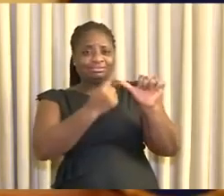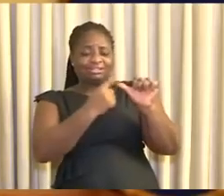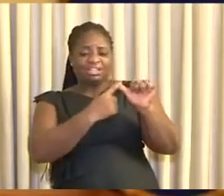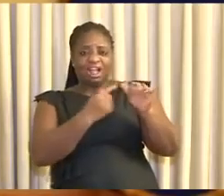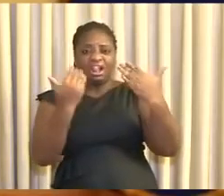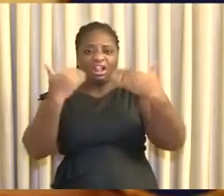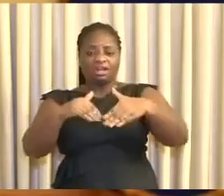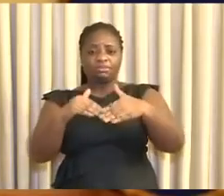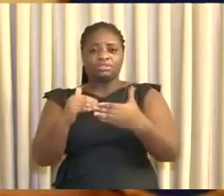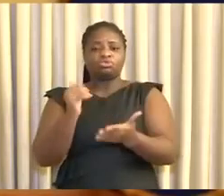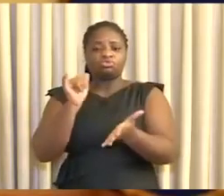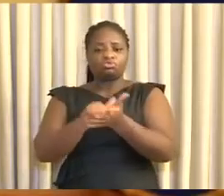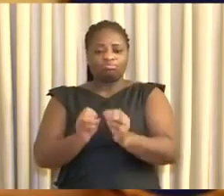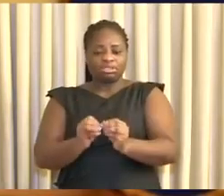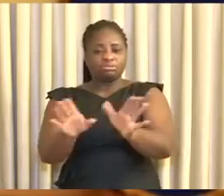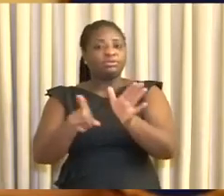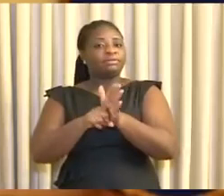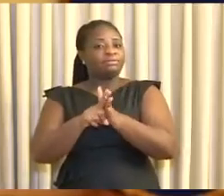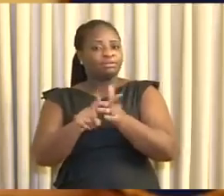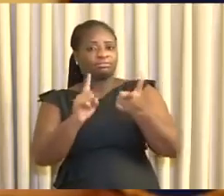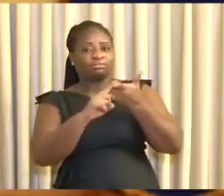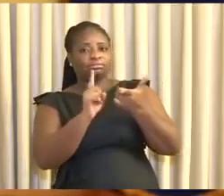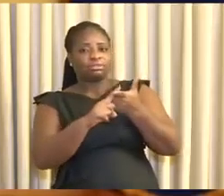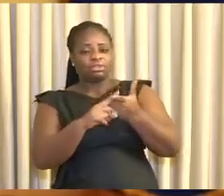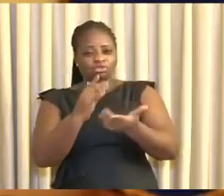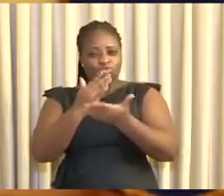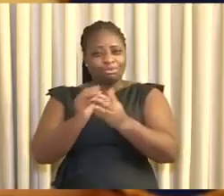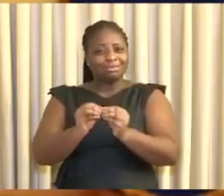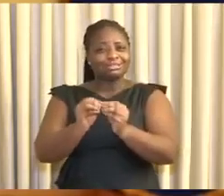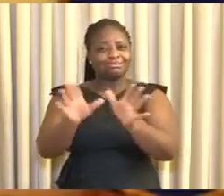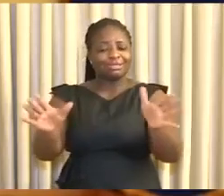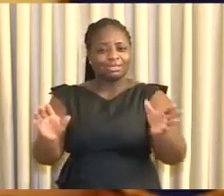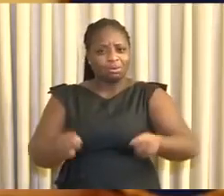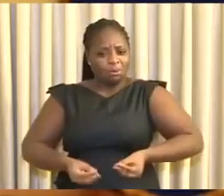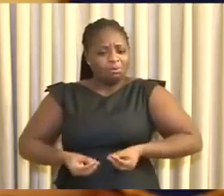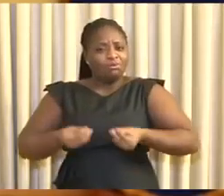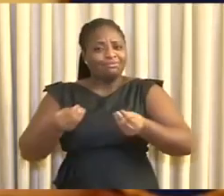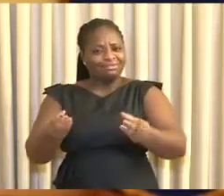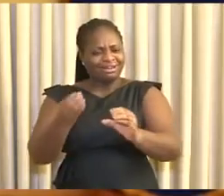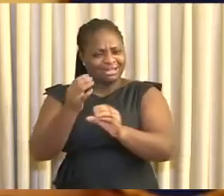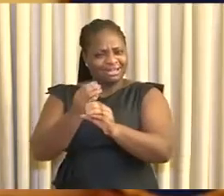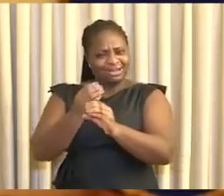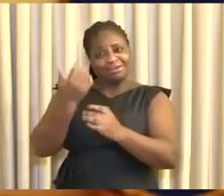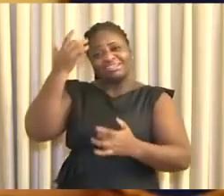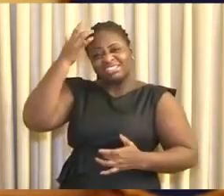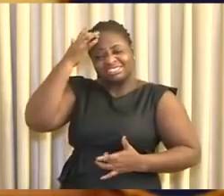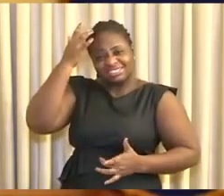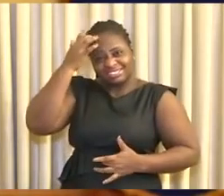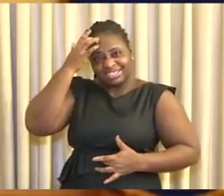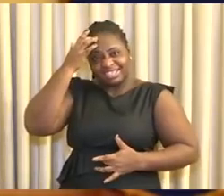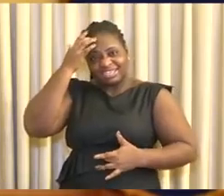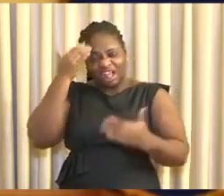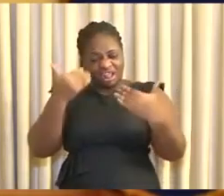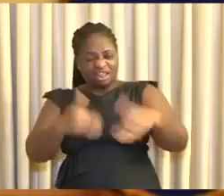the importation of the virus, contain its spread, provide adequate care for the sick, limit